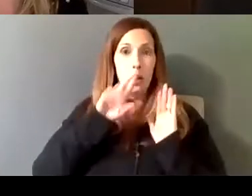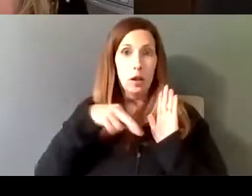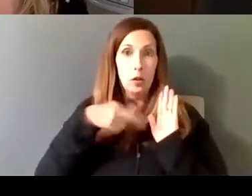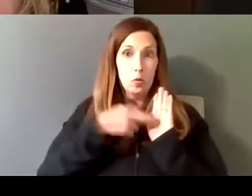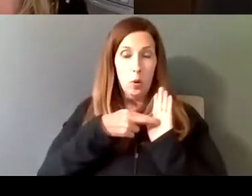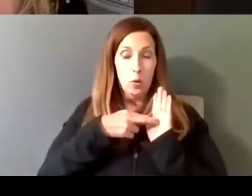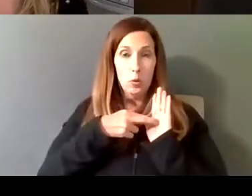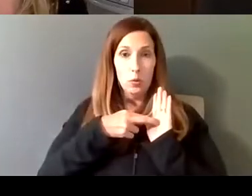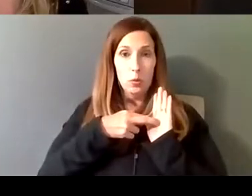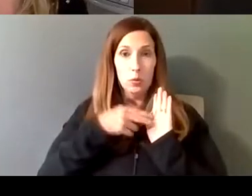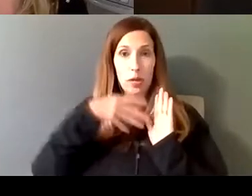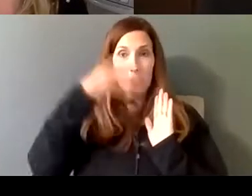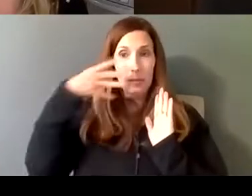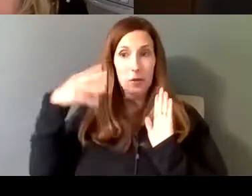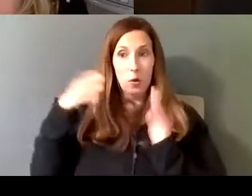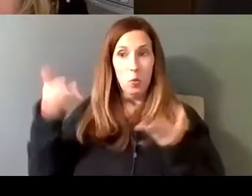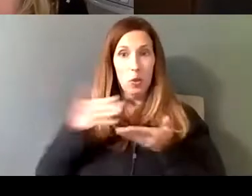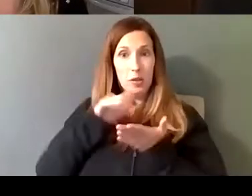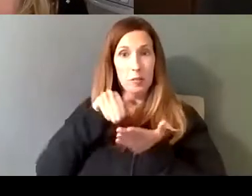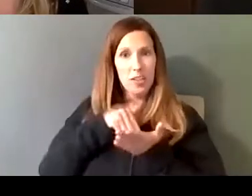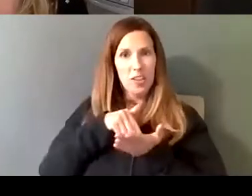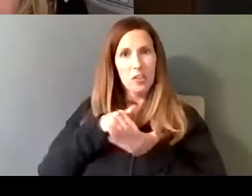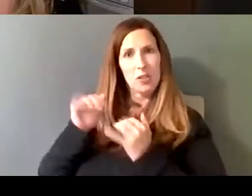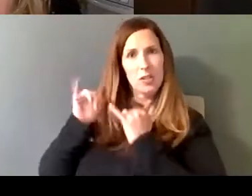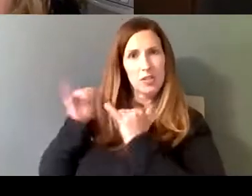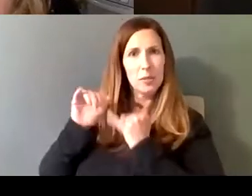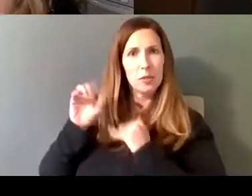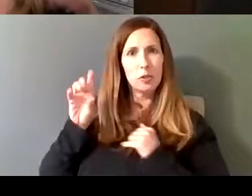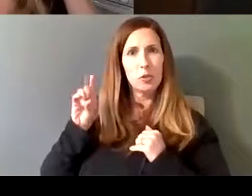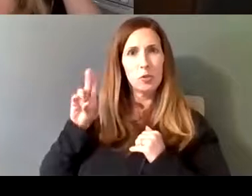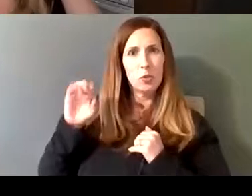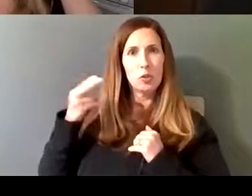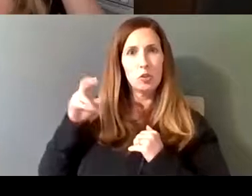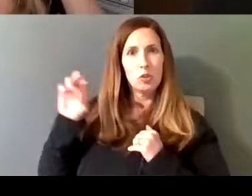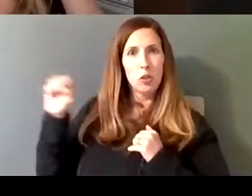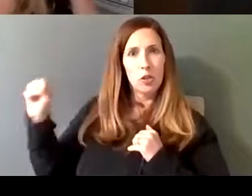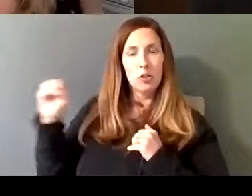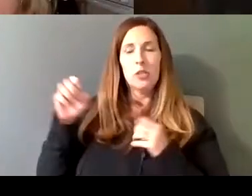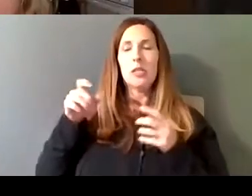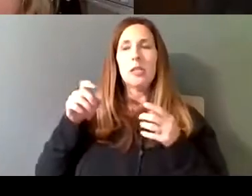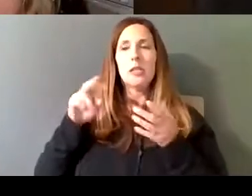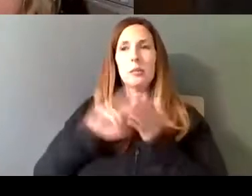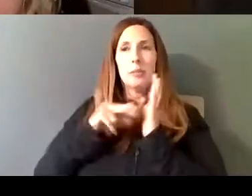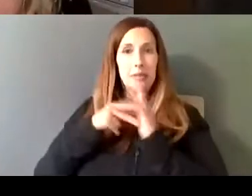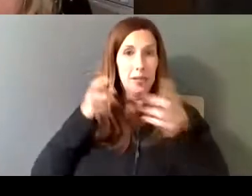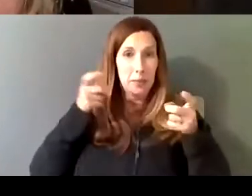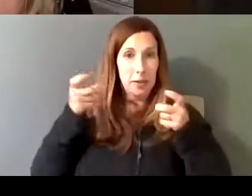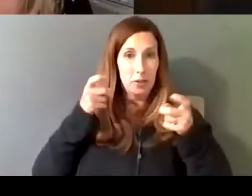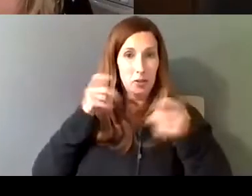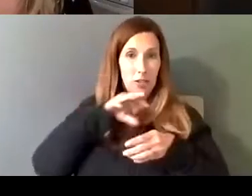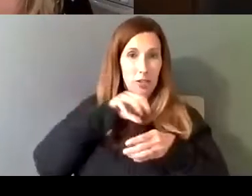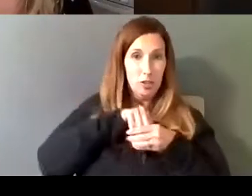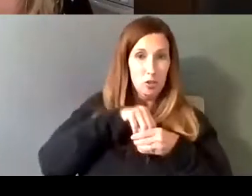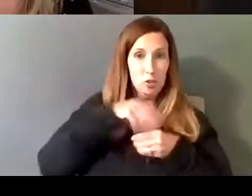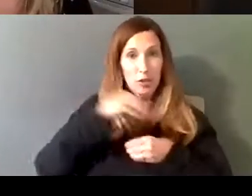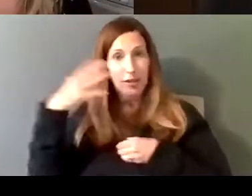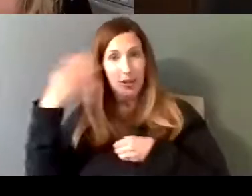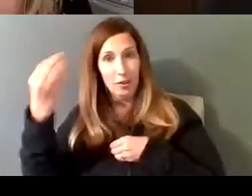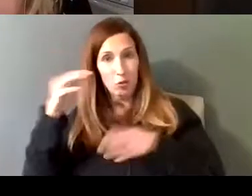Center, similar to Duchess's, is managing the internal and external communications